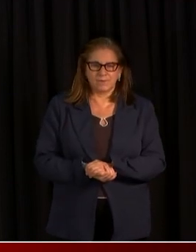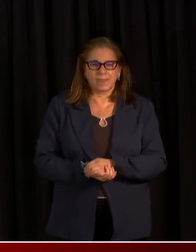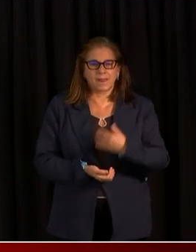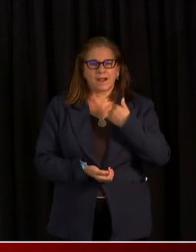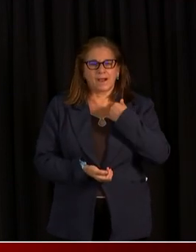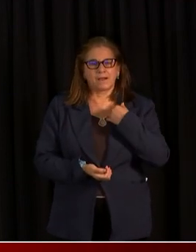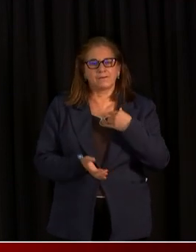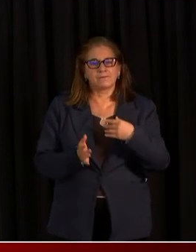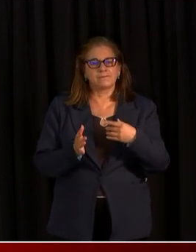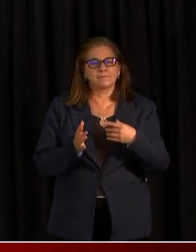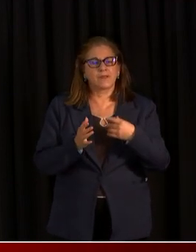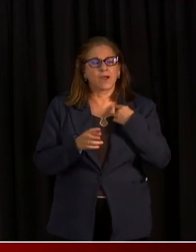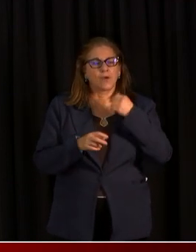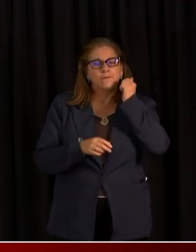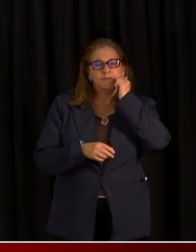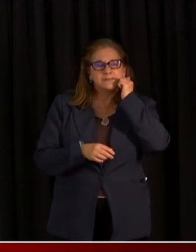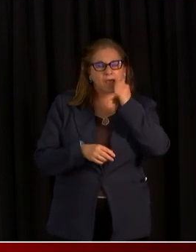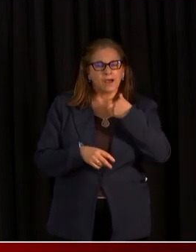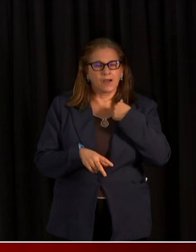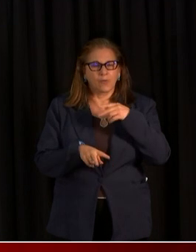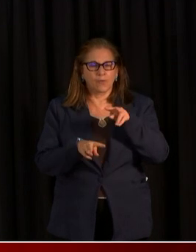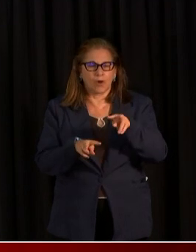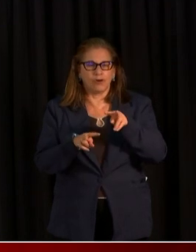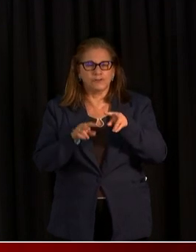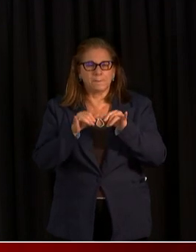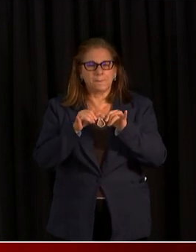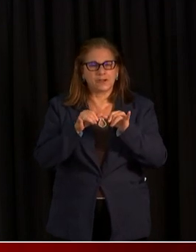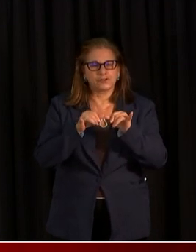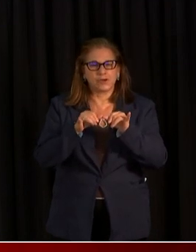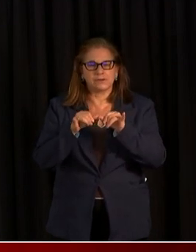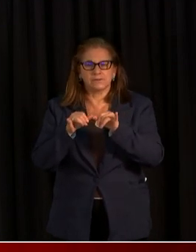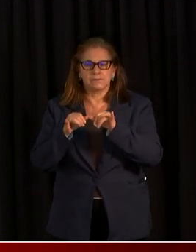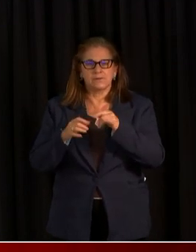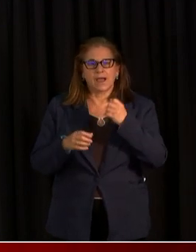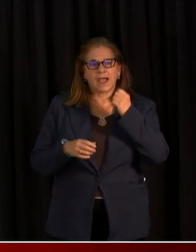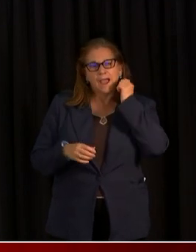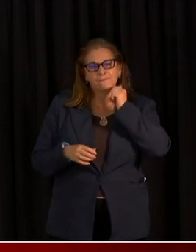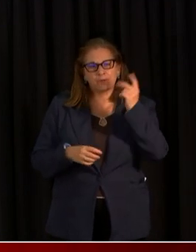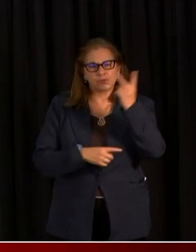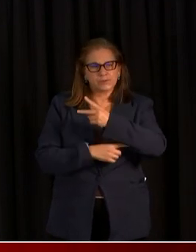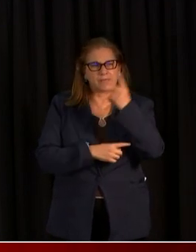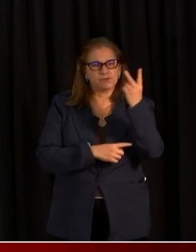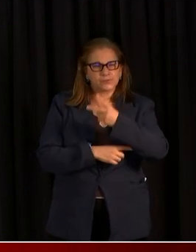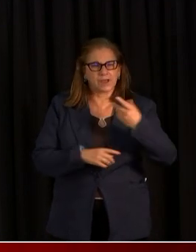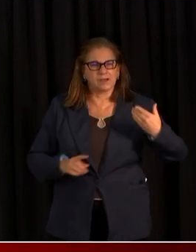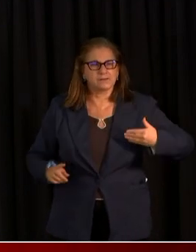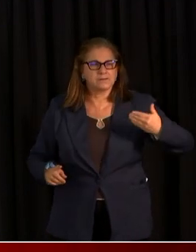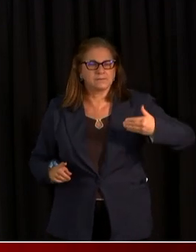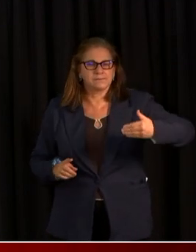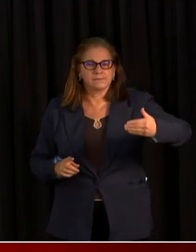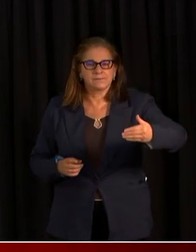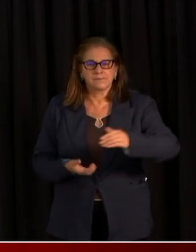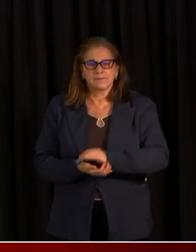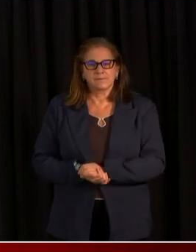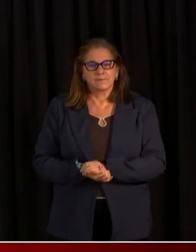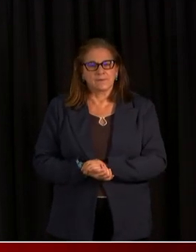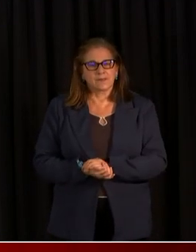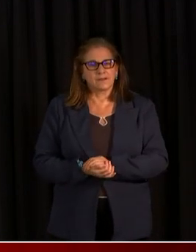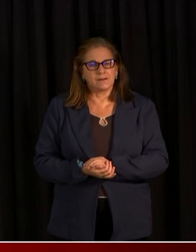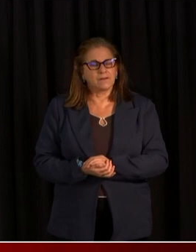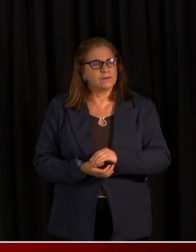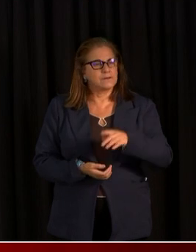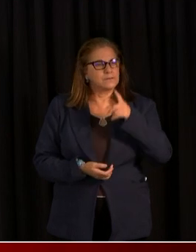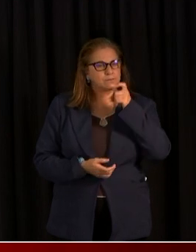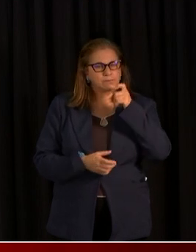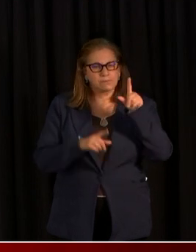on a daily basis or on every other day who comprises our cases. And we